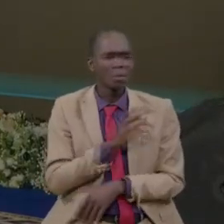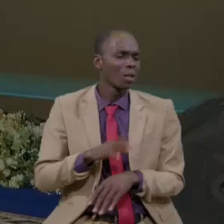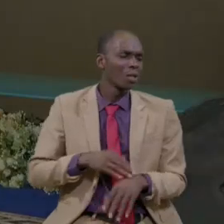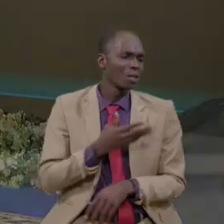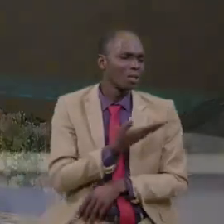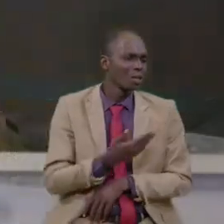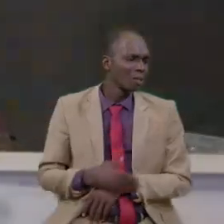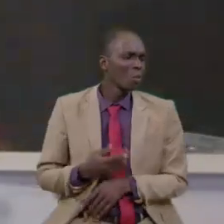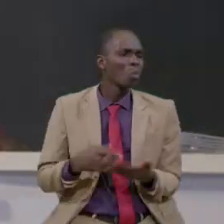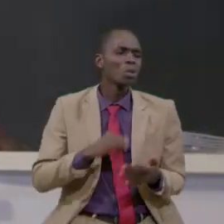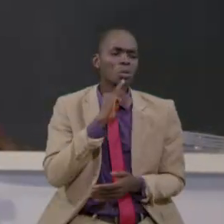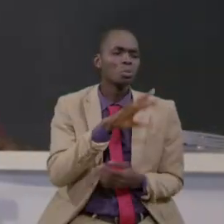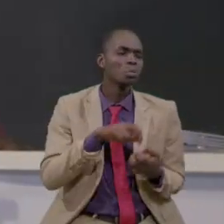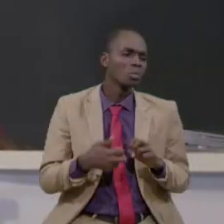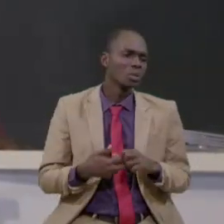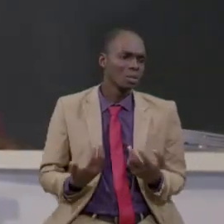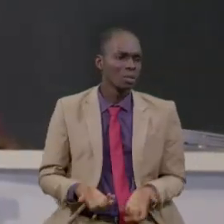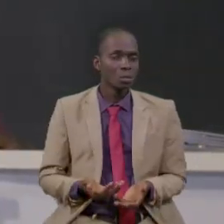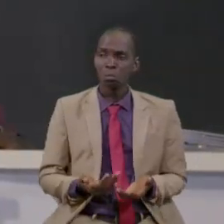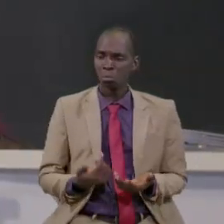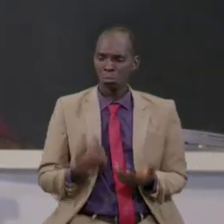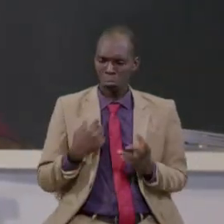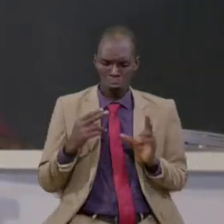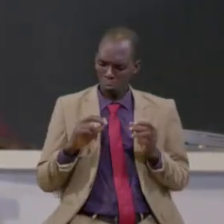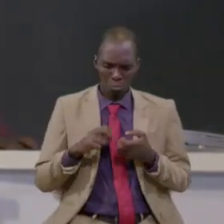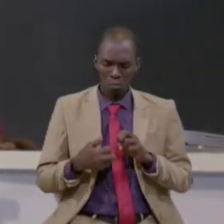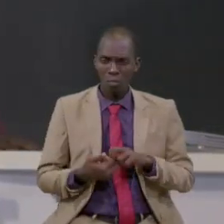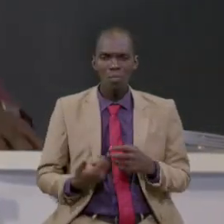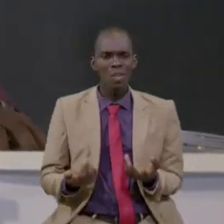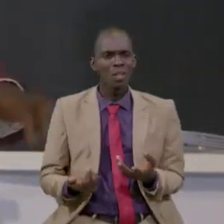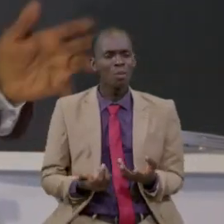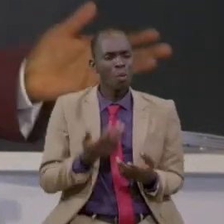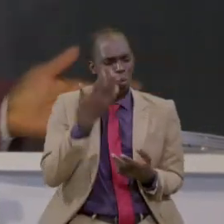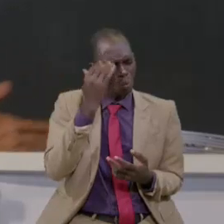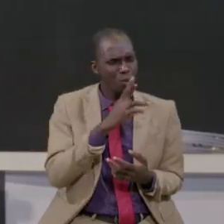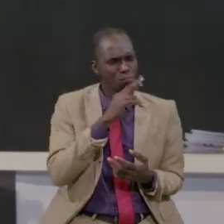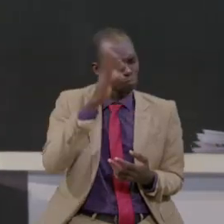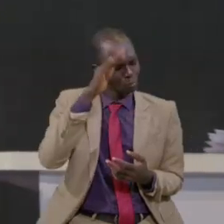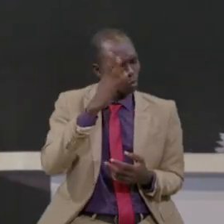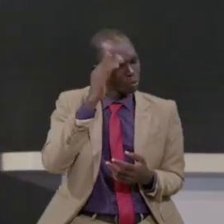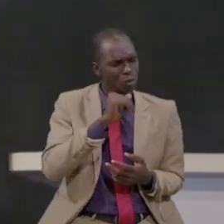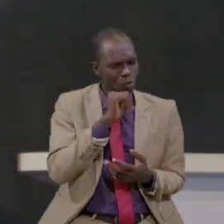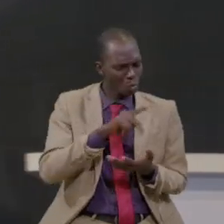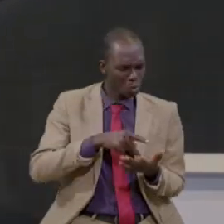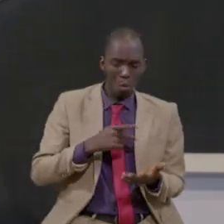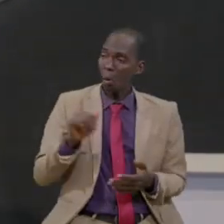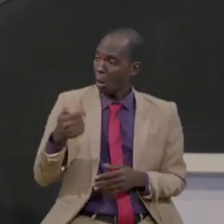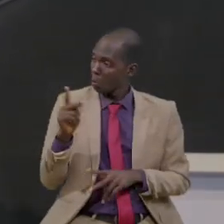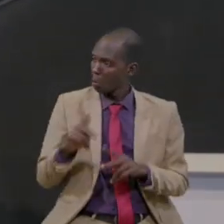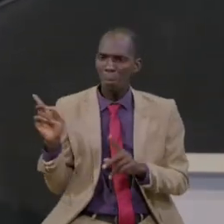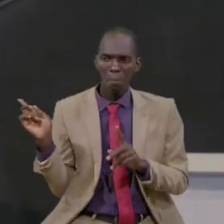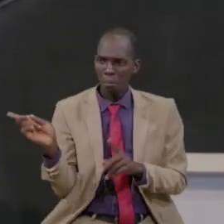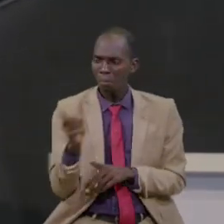said, young man, what's your problem? He said, no problem. Why are you not giving what we have told you? Other people have